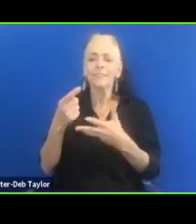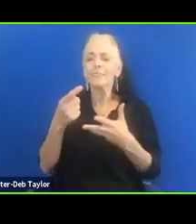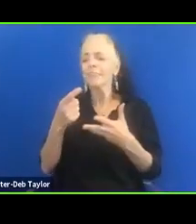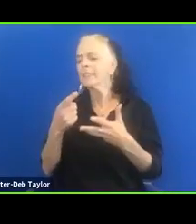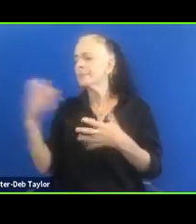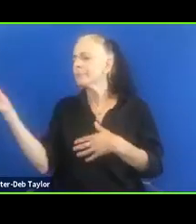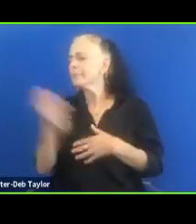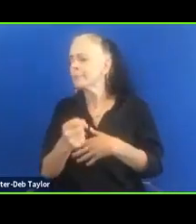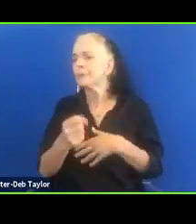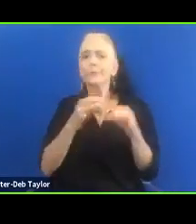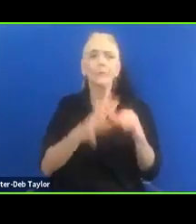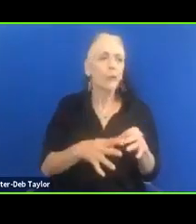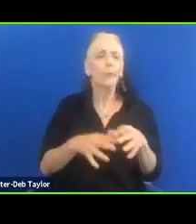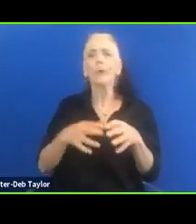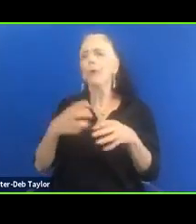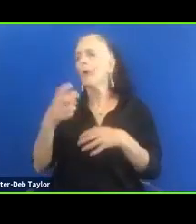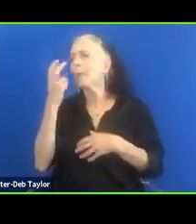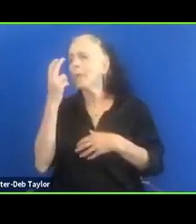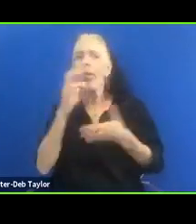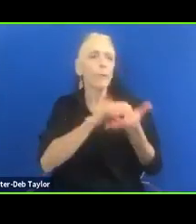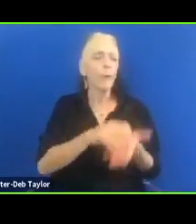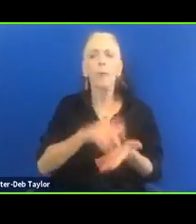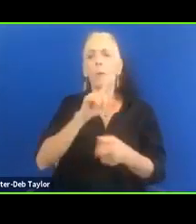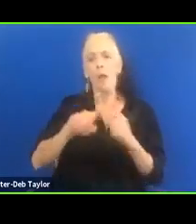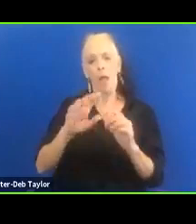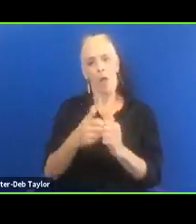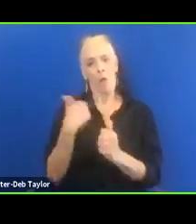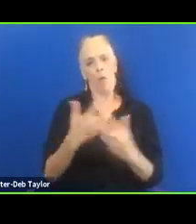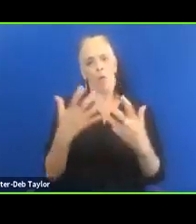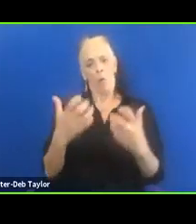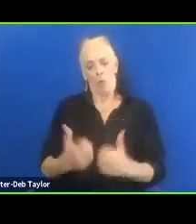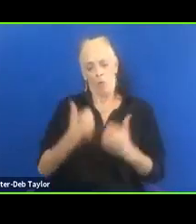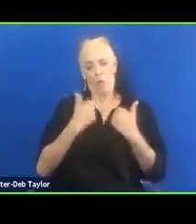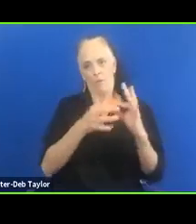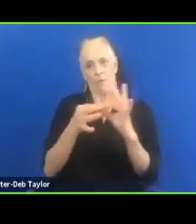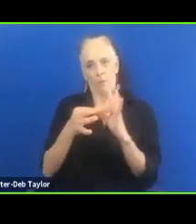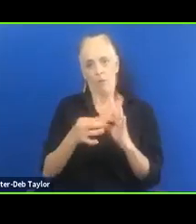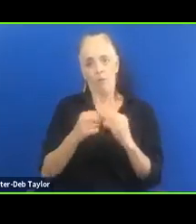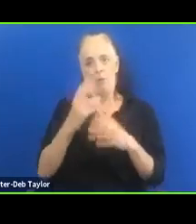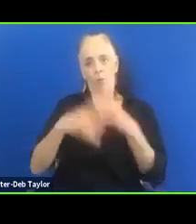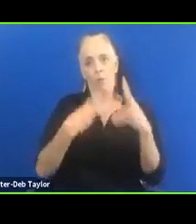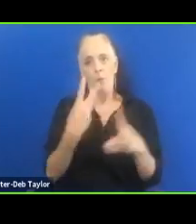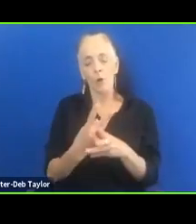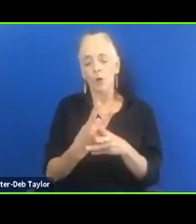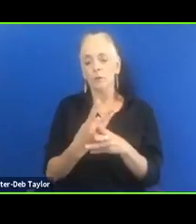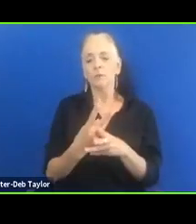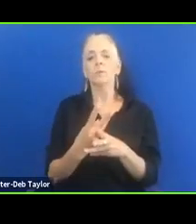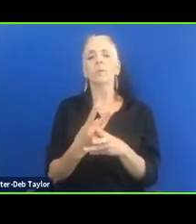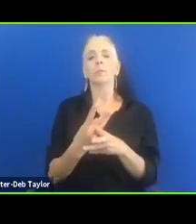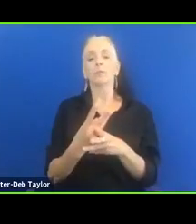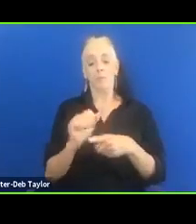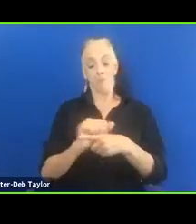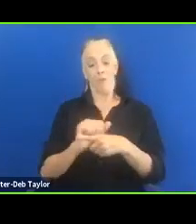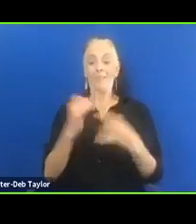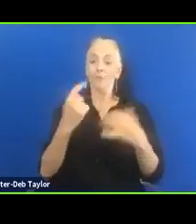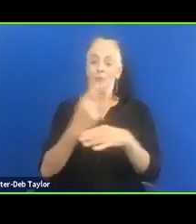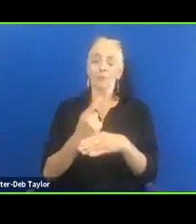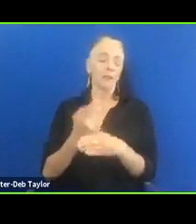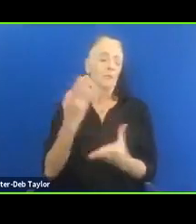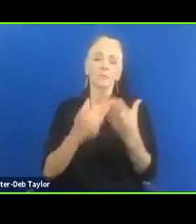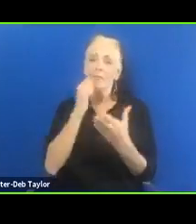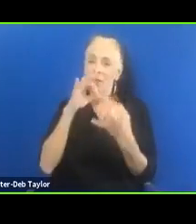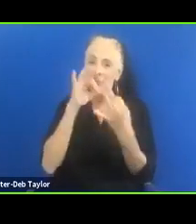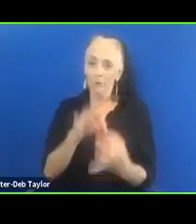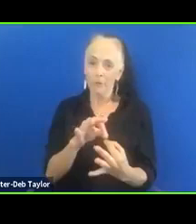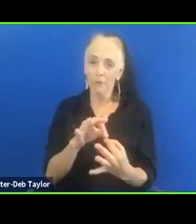to put into practice how we want to live in this world together. We're practicing this today, and it will not be perfect. We'll